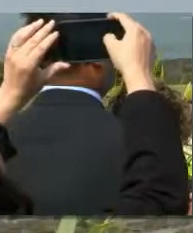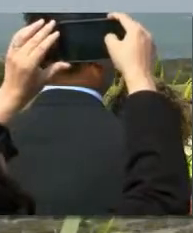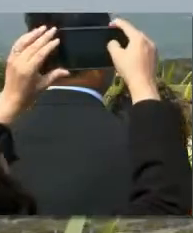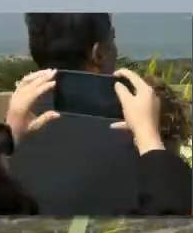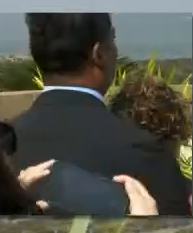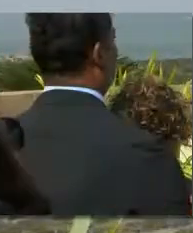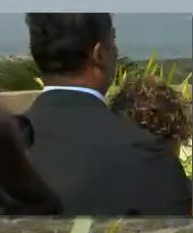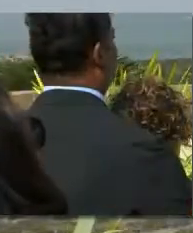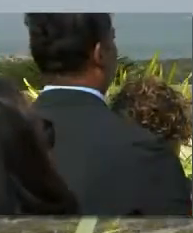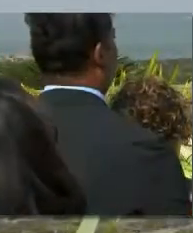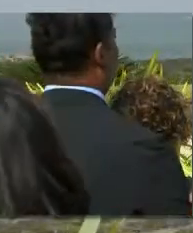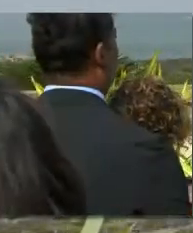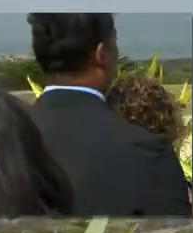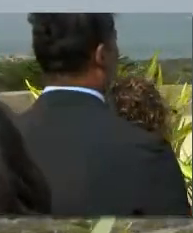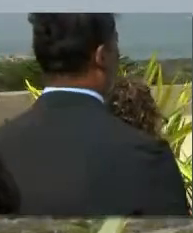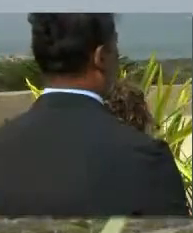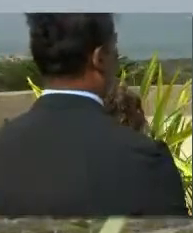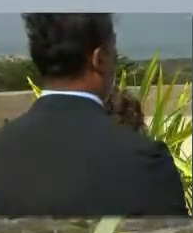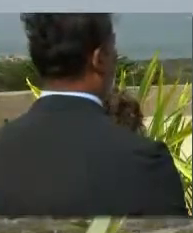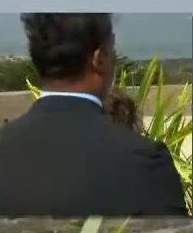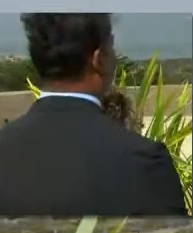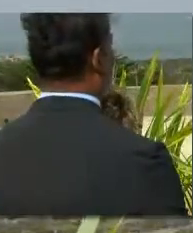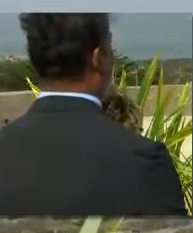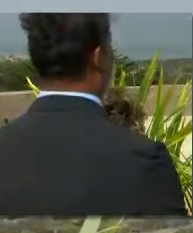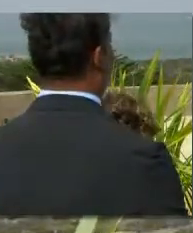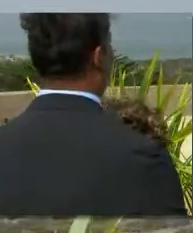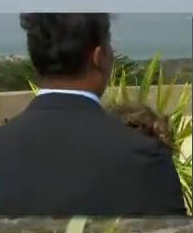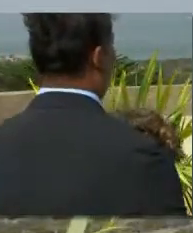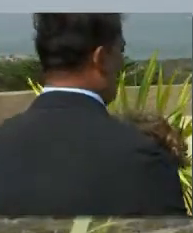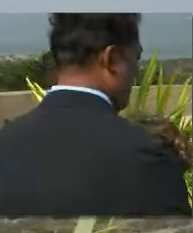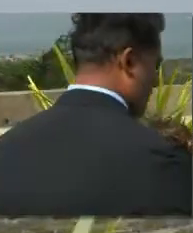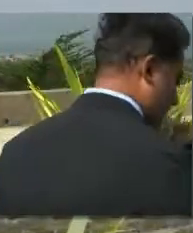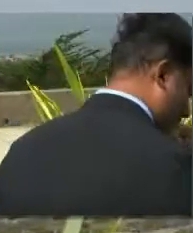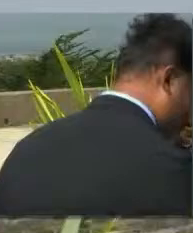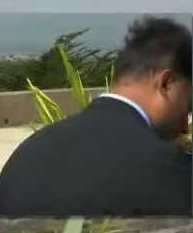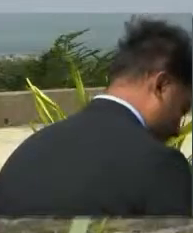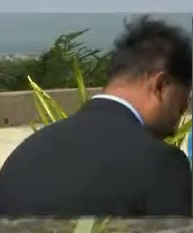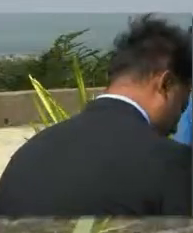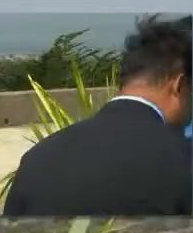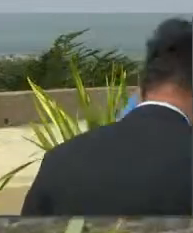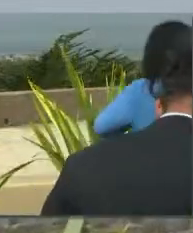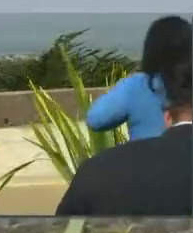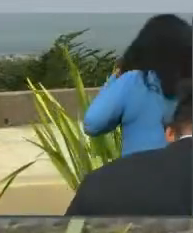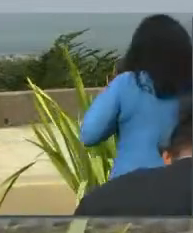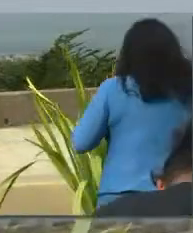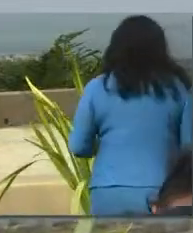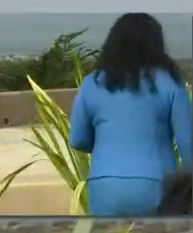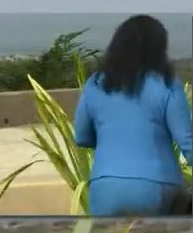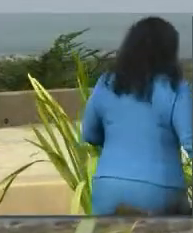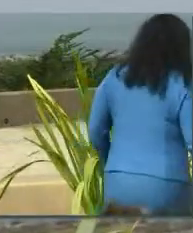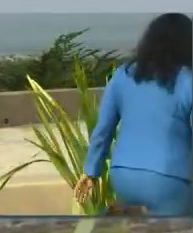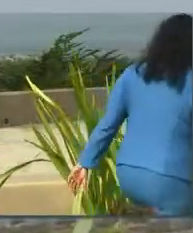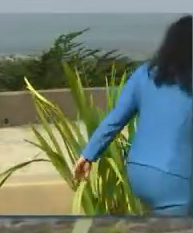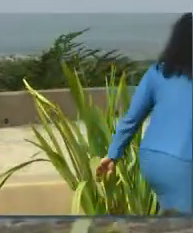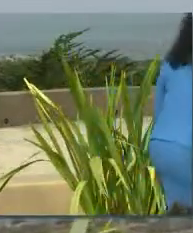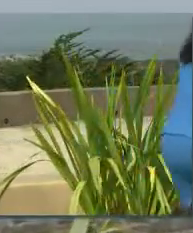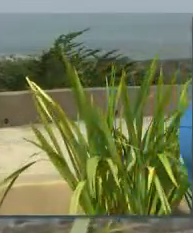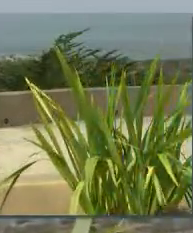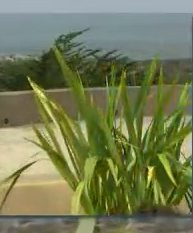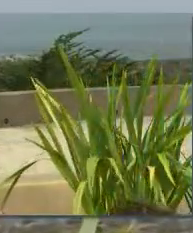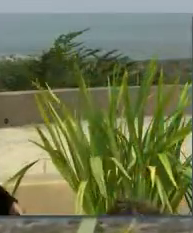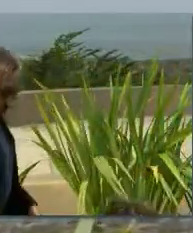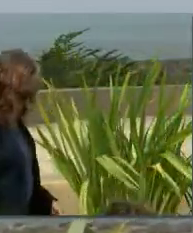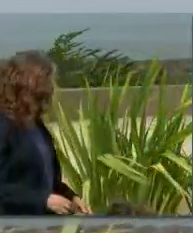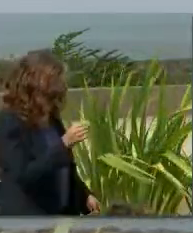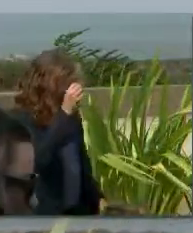you. They Mayor, want us get to up give here. Oh, us a standing ovation. Come on. Should we invite the Pacific Trust first? Take the middle. Want to do that? All